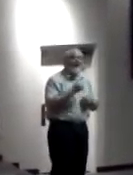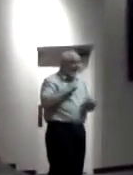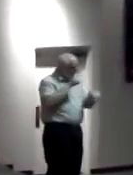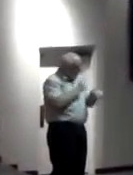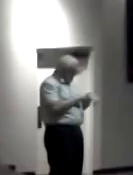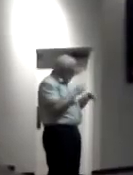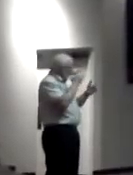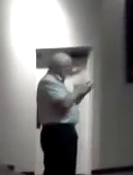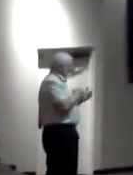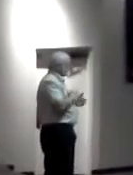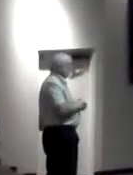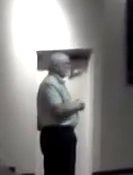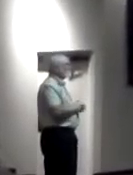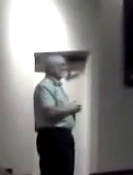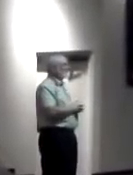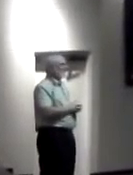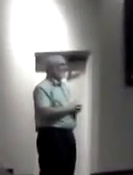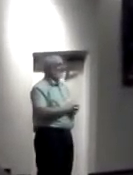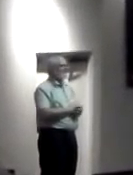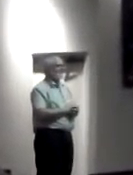stop. And